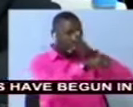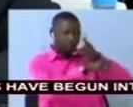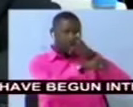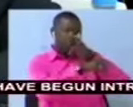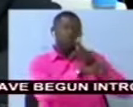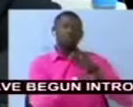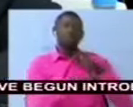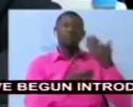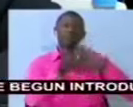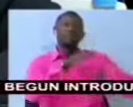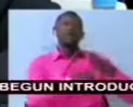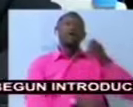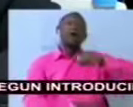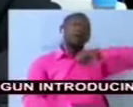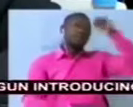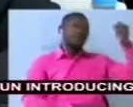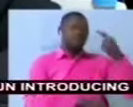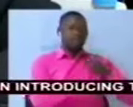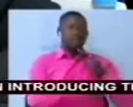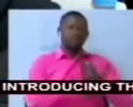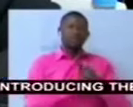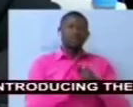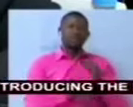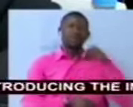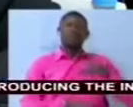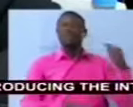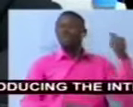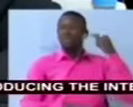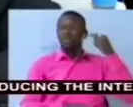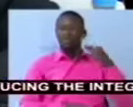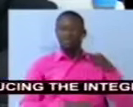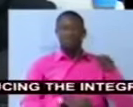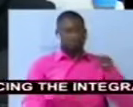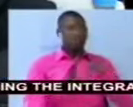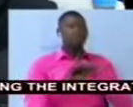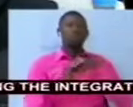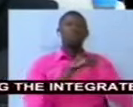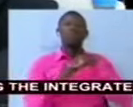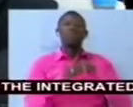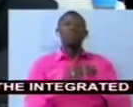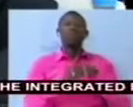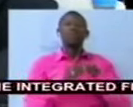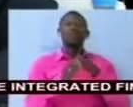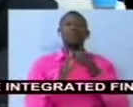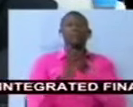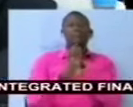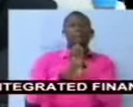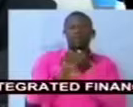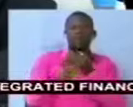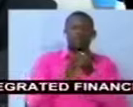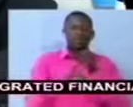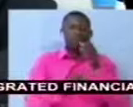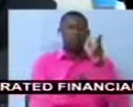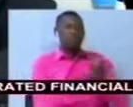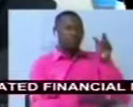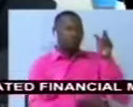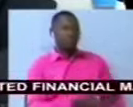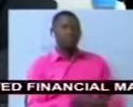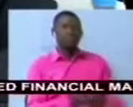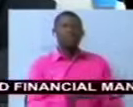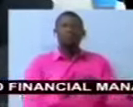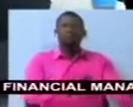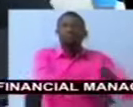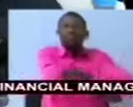hearings also included several protected witnesses and closed-door